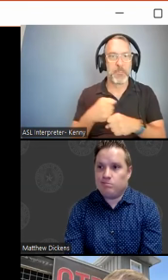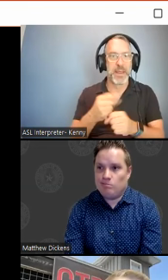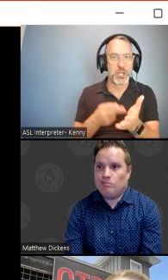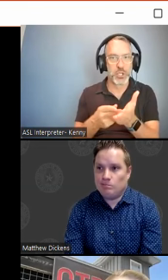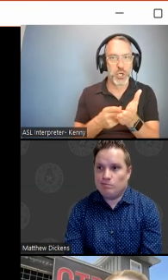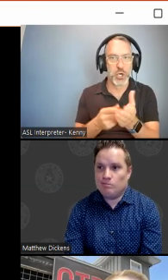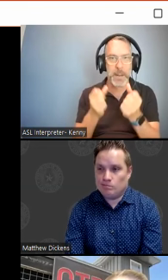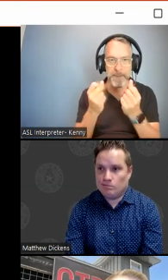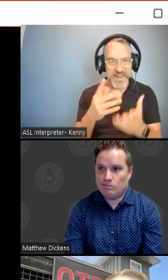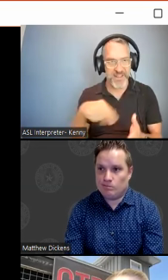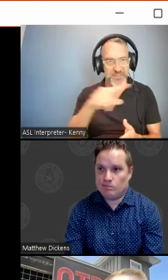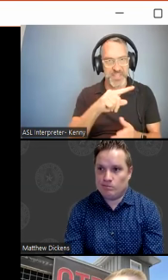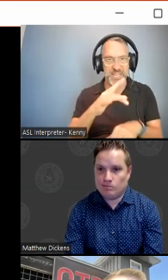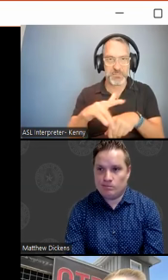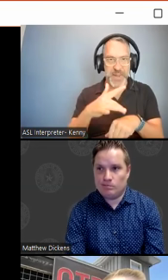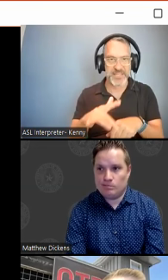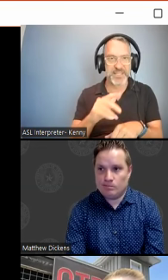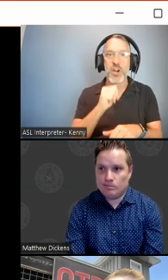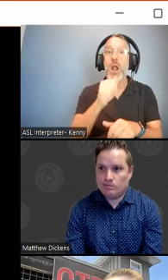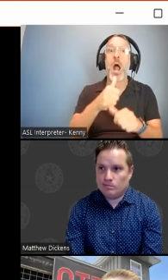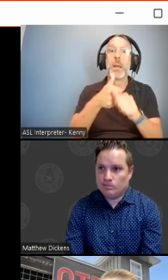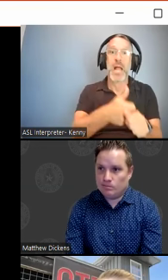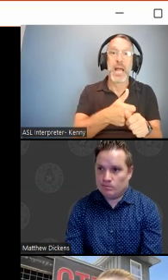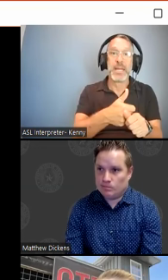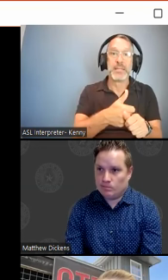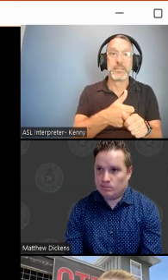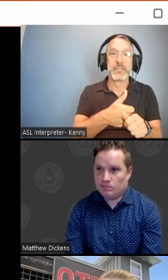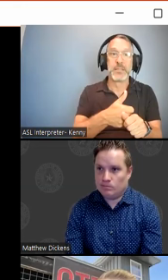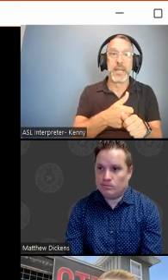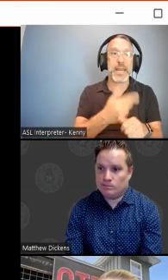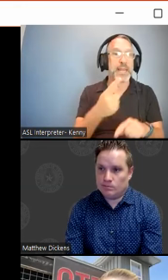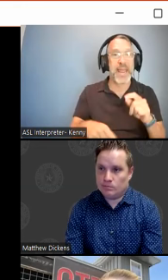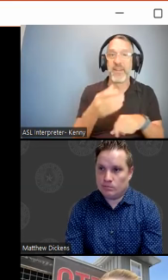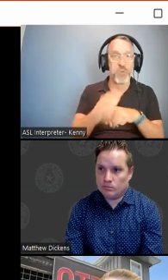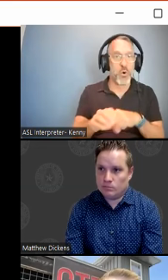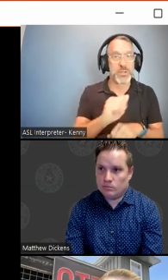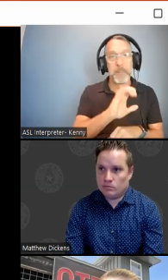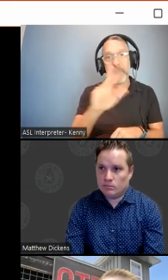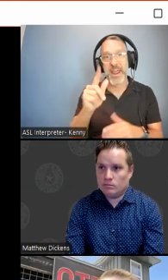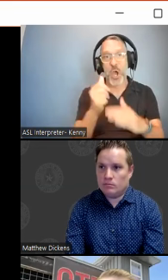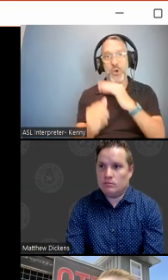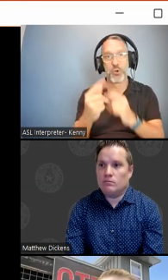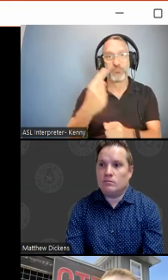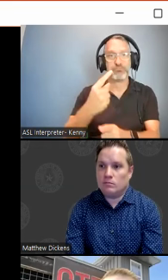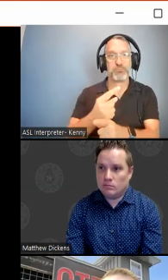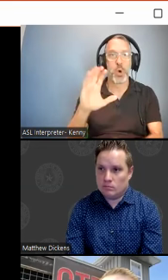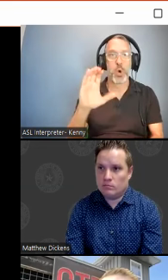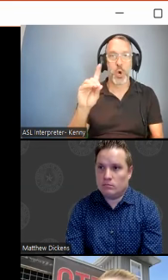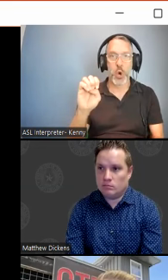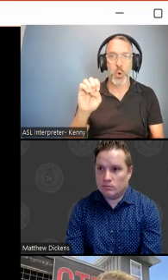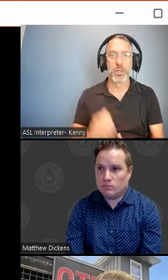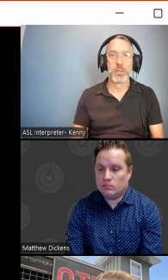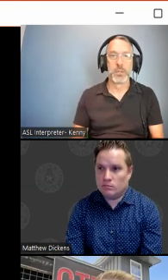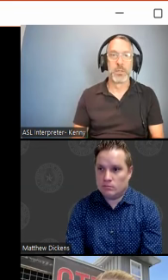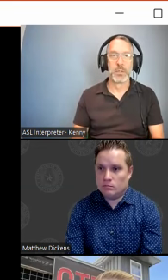as many of these spaces that are out of compliance and unable to be enforced back into code. That